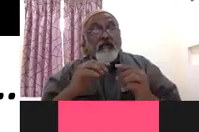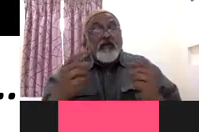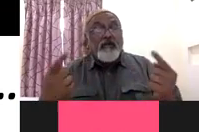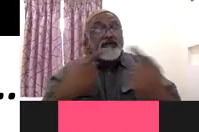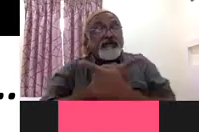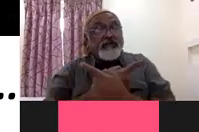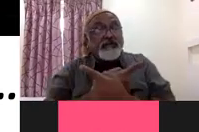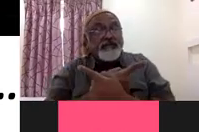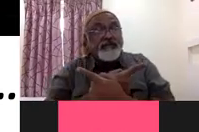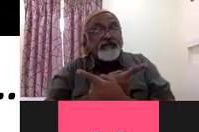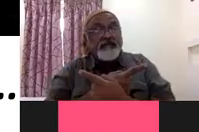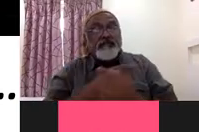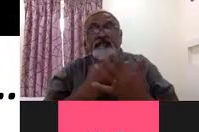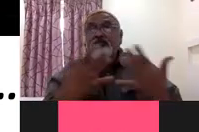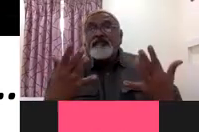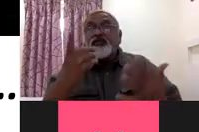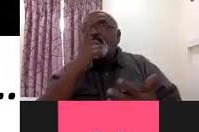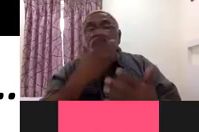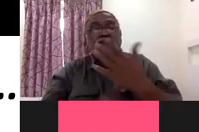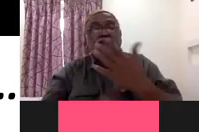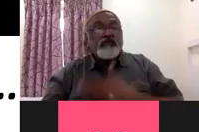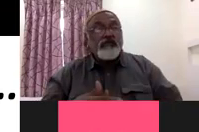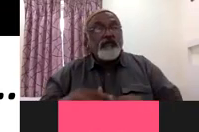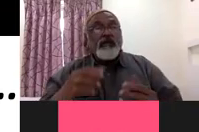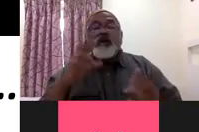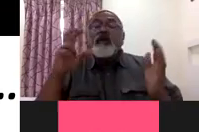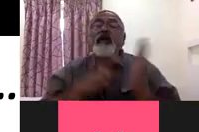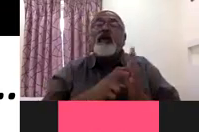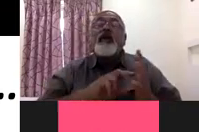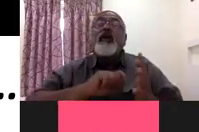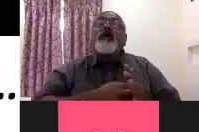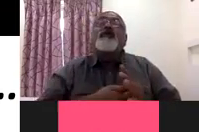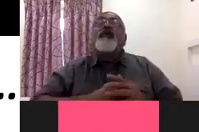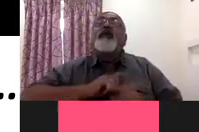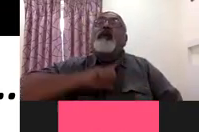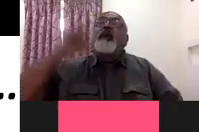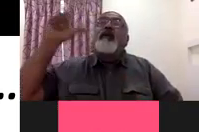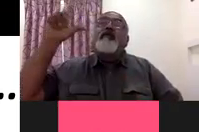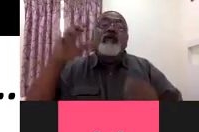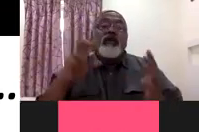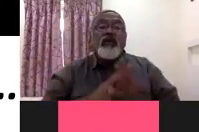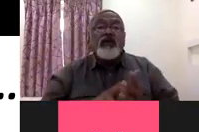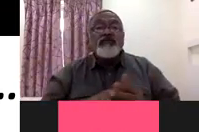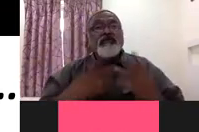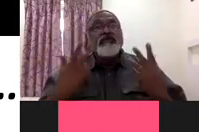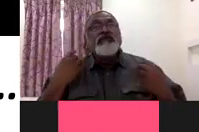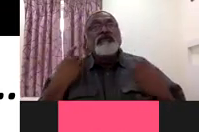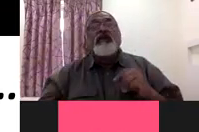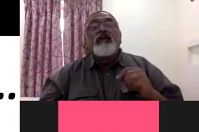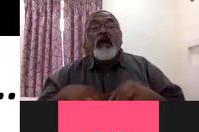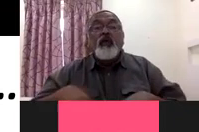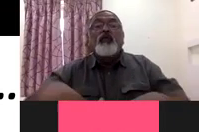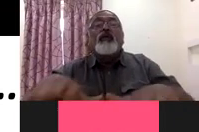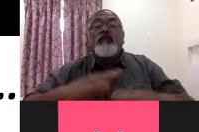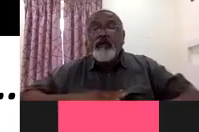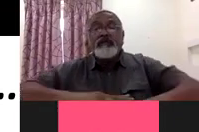of people with disabilities say, you know, it has been permanent lockdown for us. Not just now, we can't go out. There is no footpath. Proper